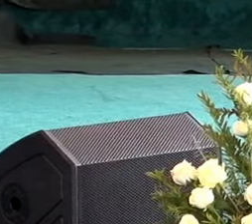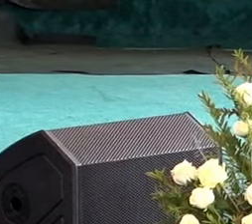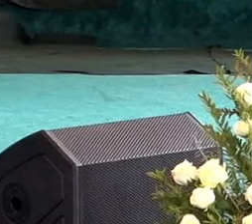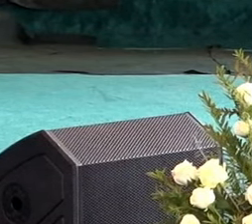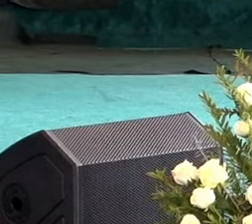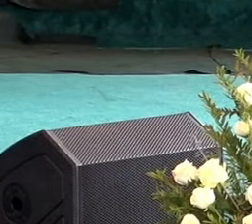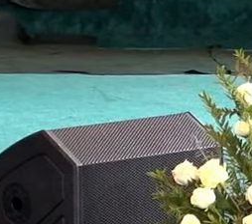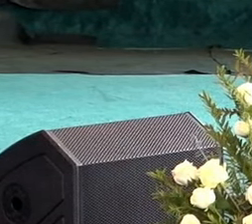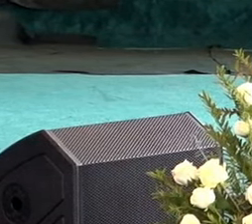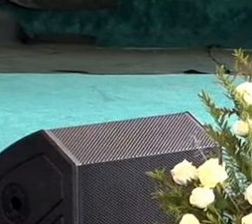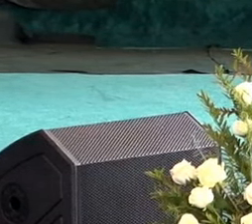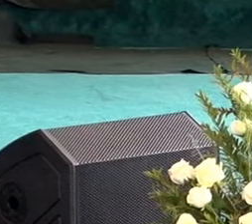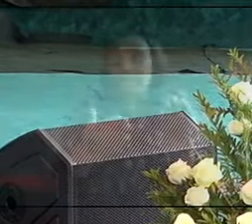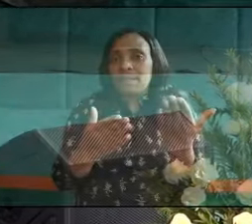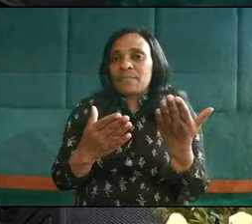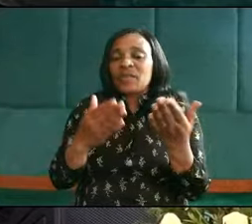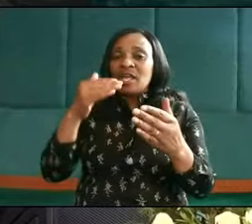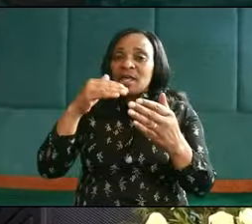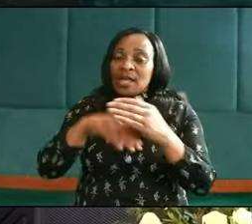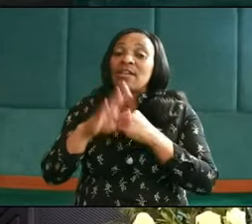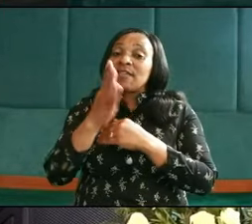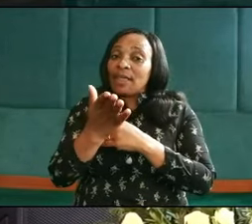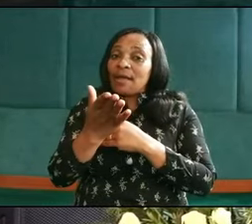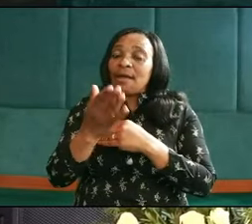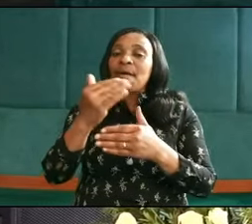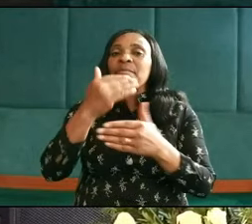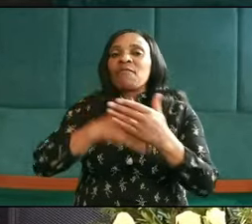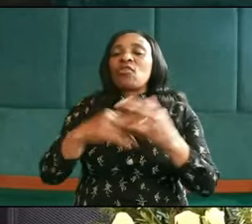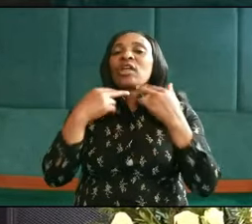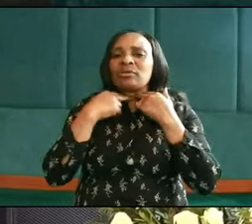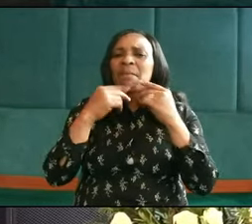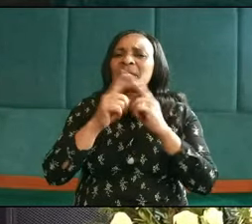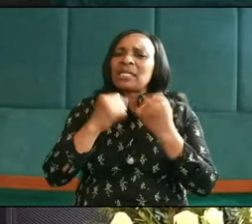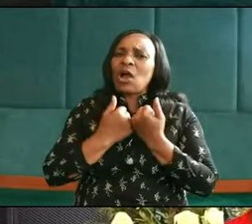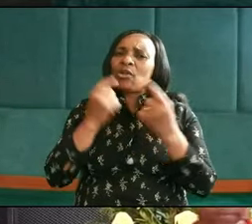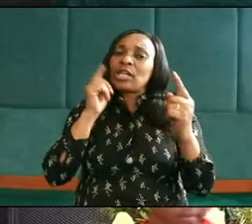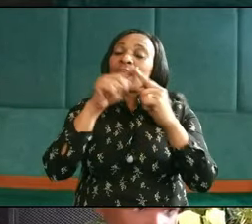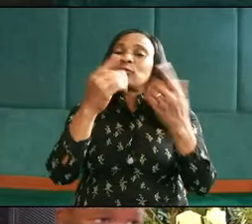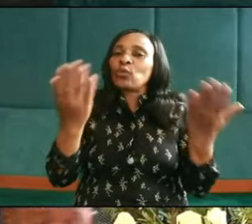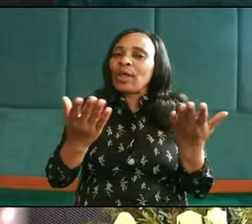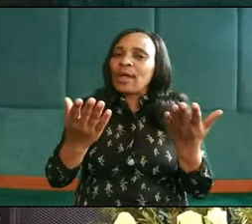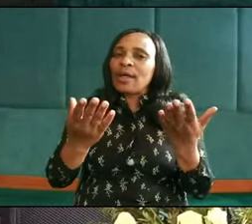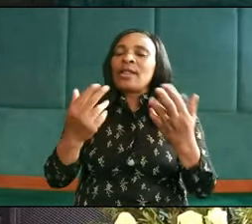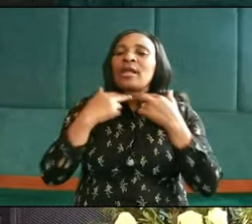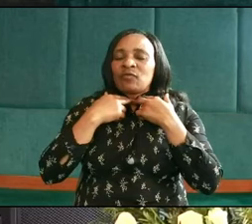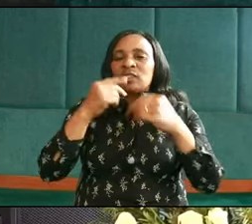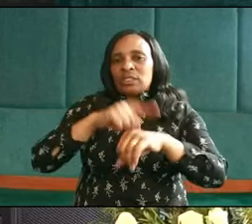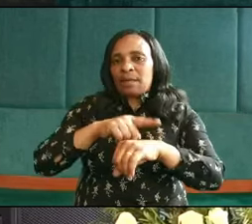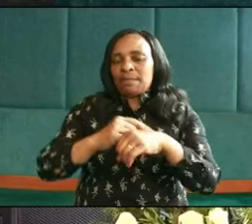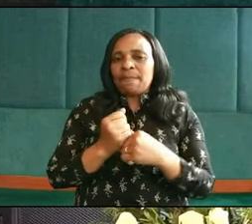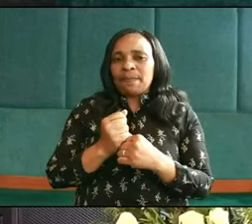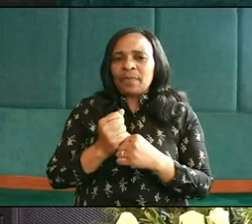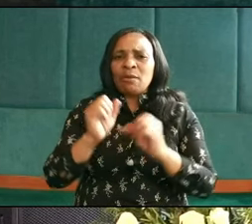Some were even before the captivity, but they fitted in into the captivity. Because you can